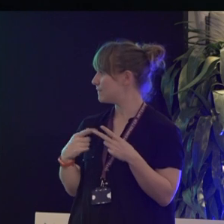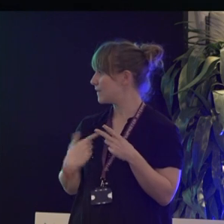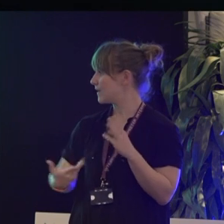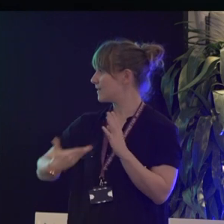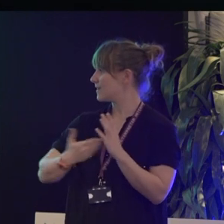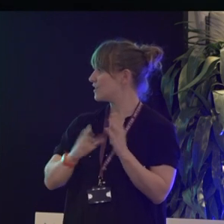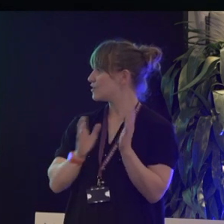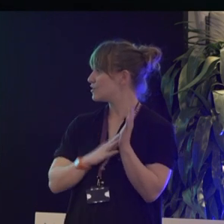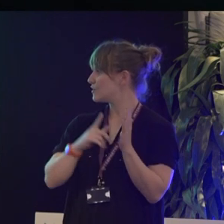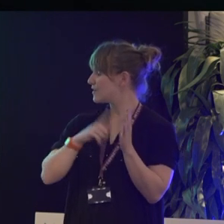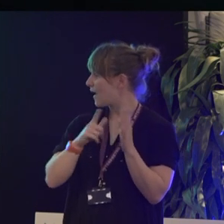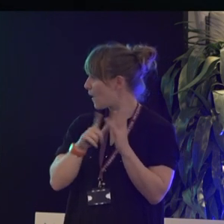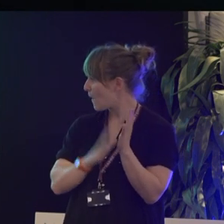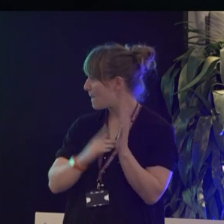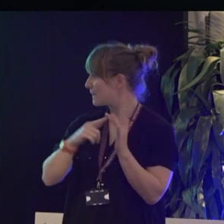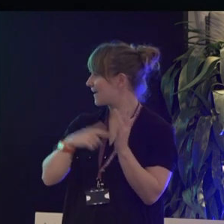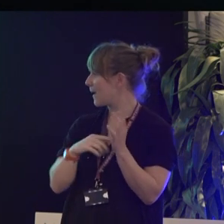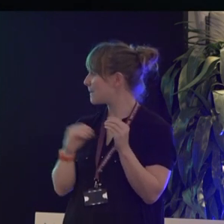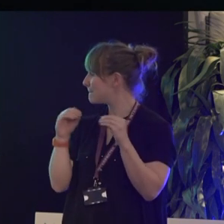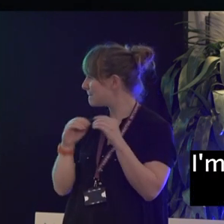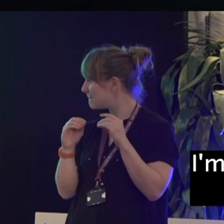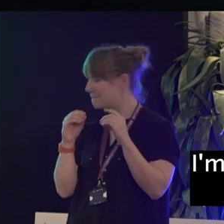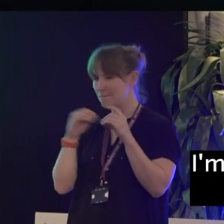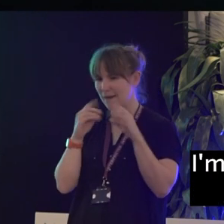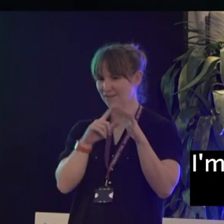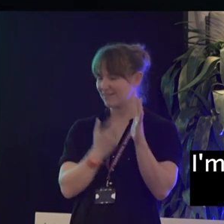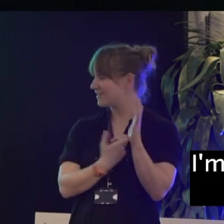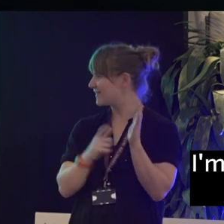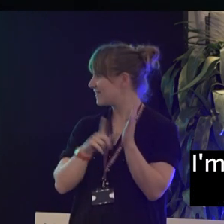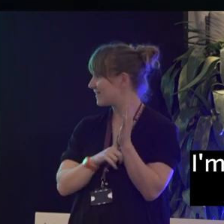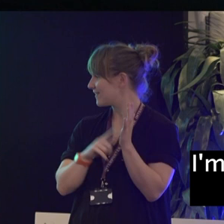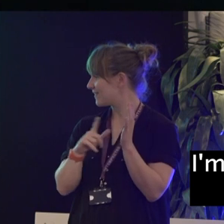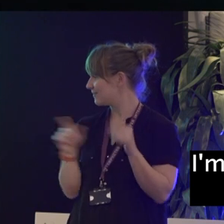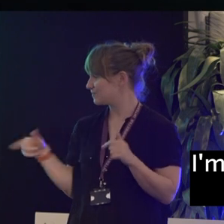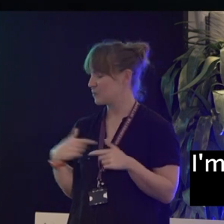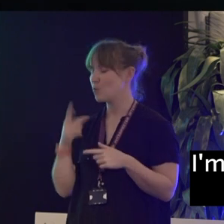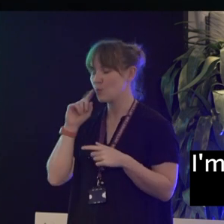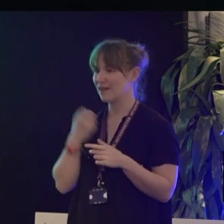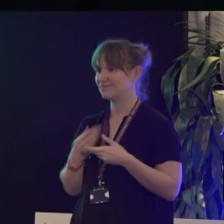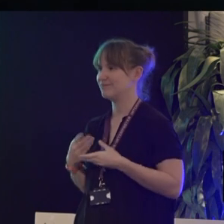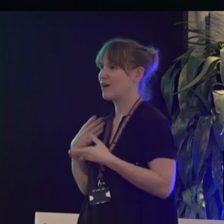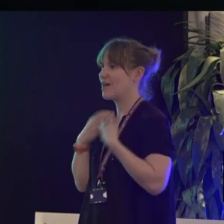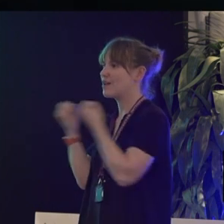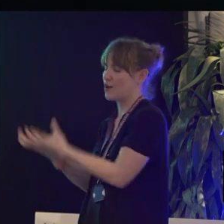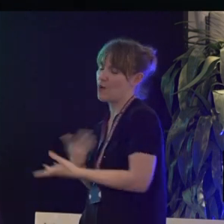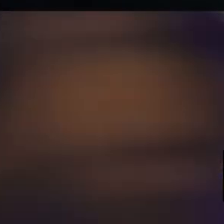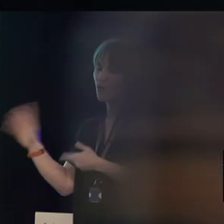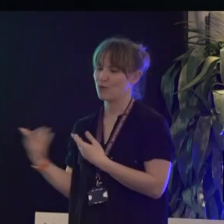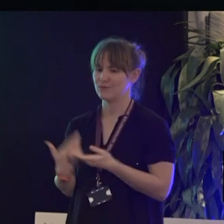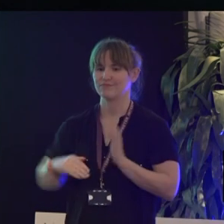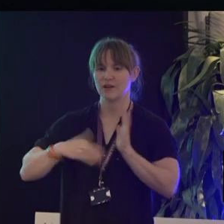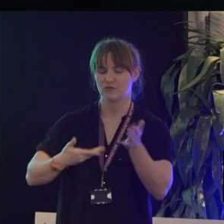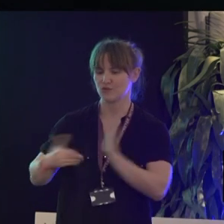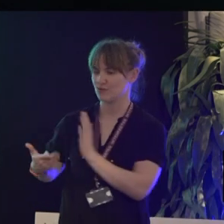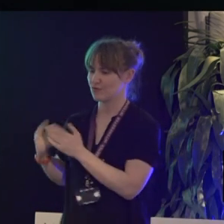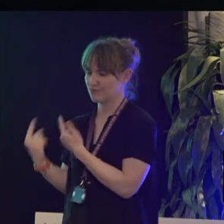Naomi, and the fantastic Beryl. I'm going to give you all a chance to introduce yourselves to our listeners in the